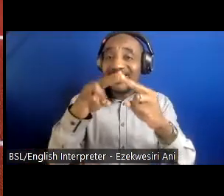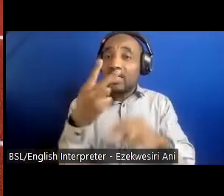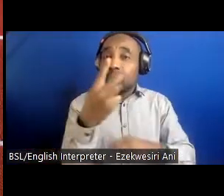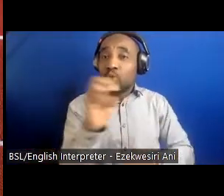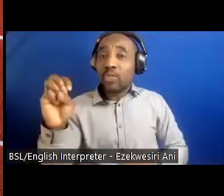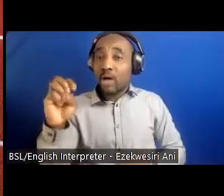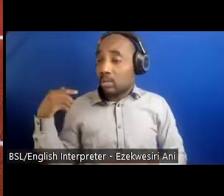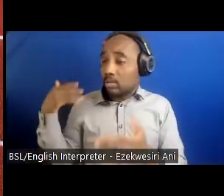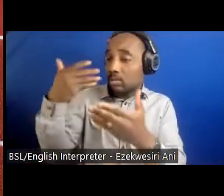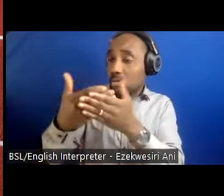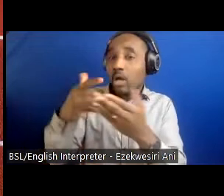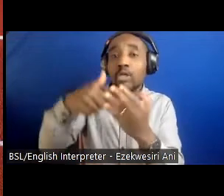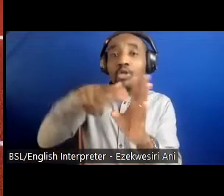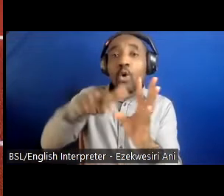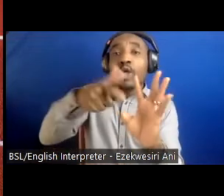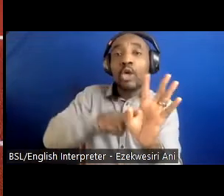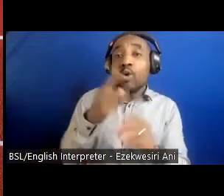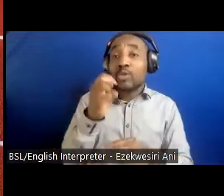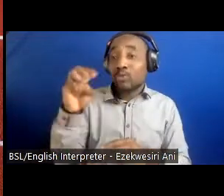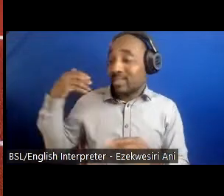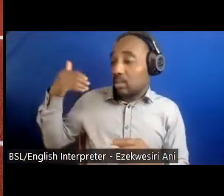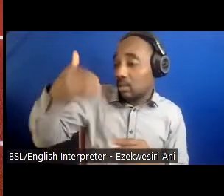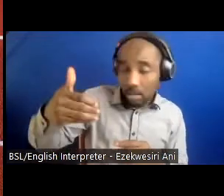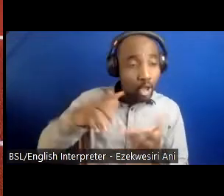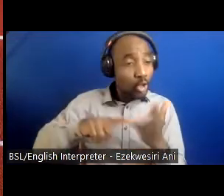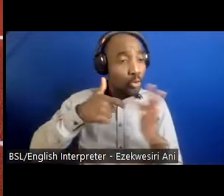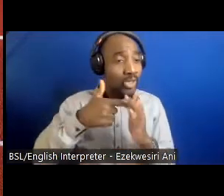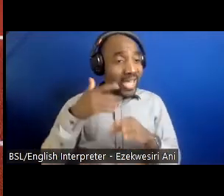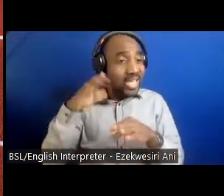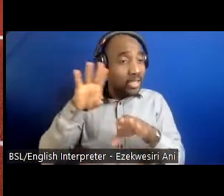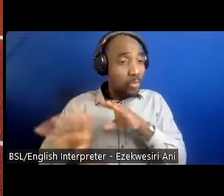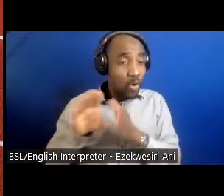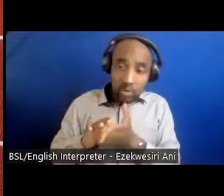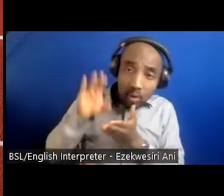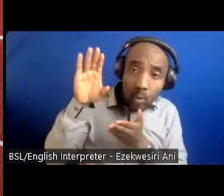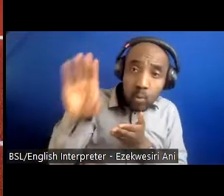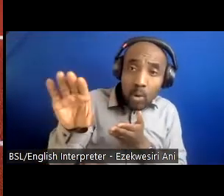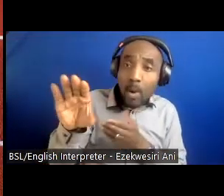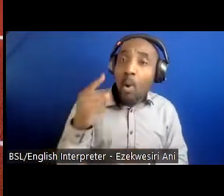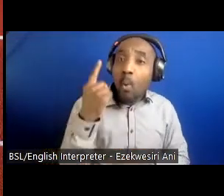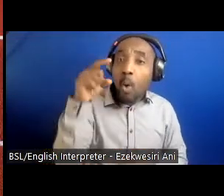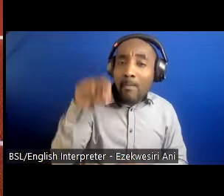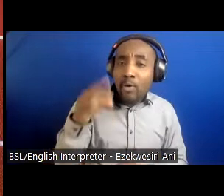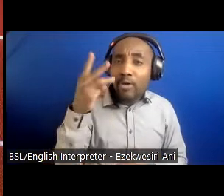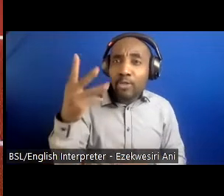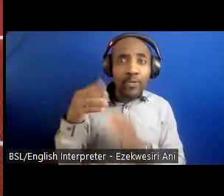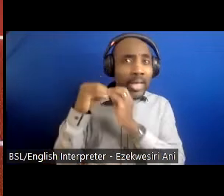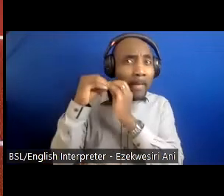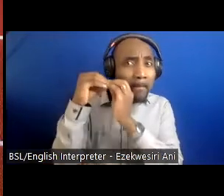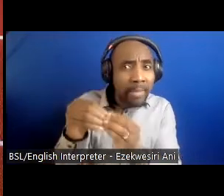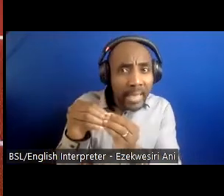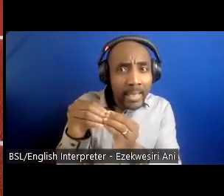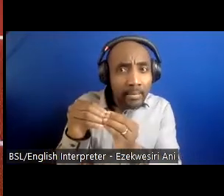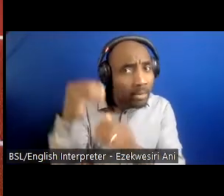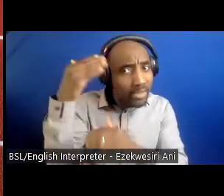2020. UK sport had invested an unprecedented 1.3 billion in Team GB